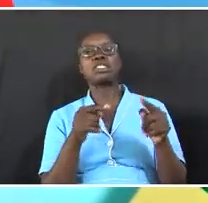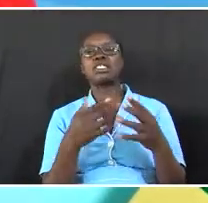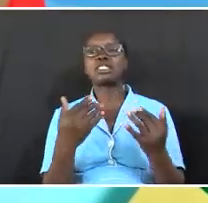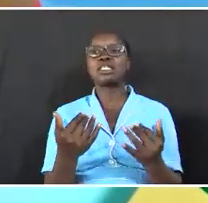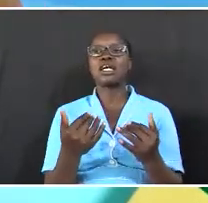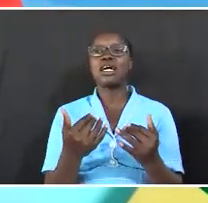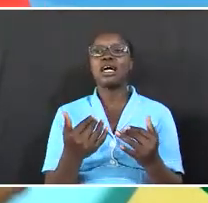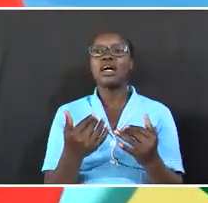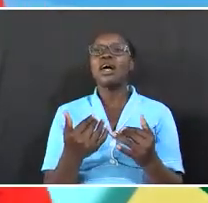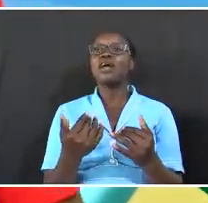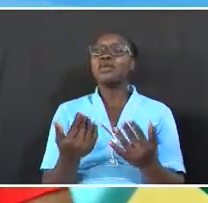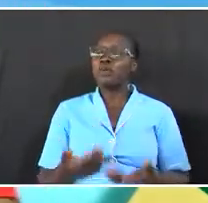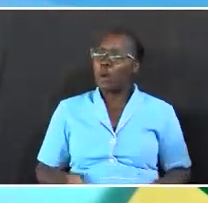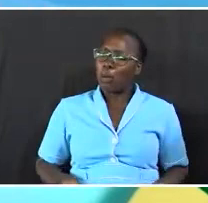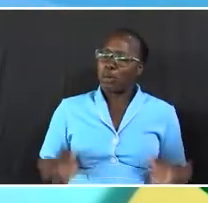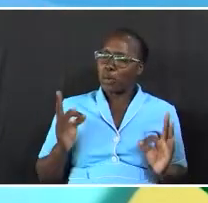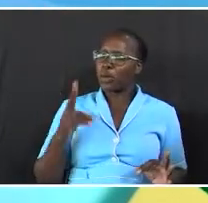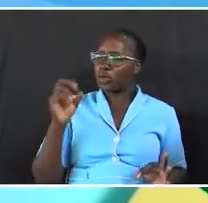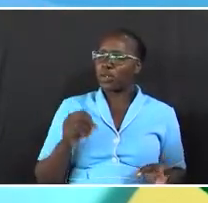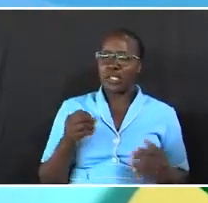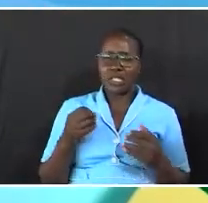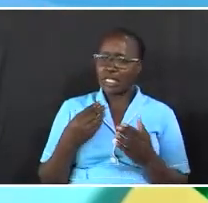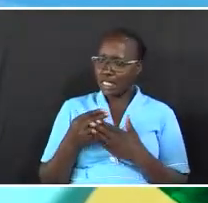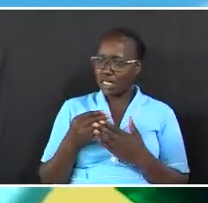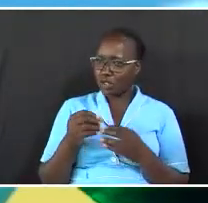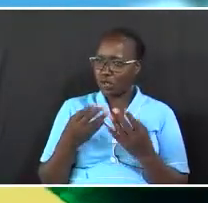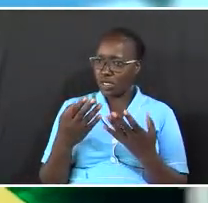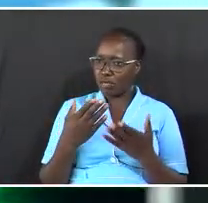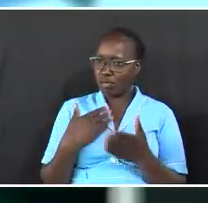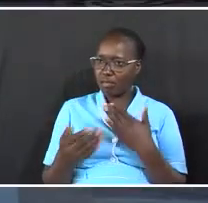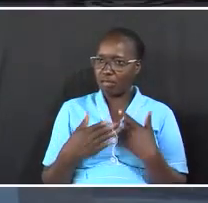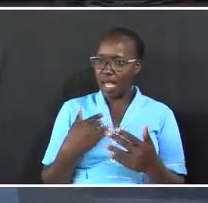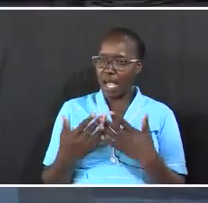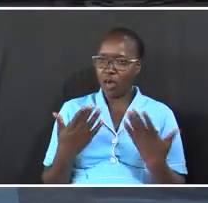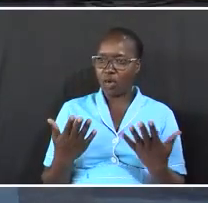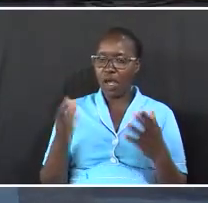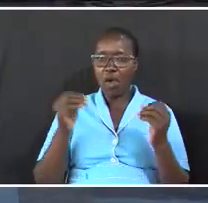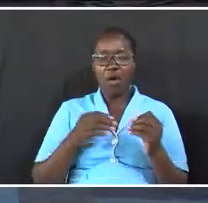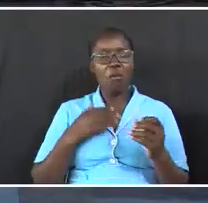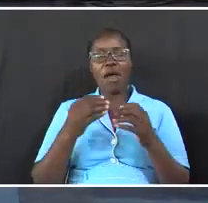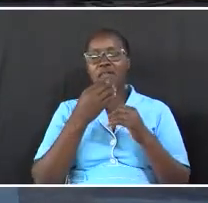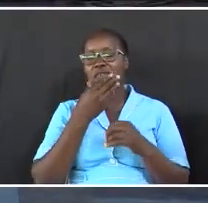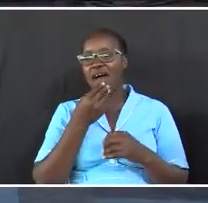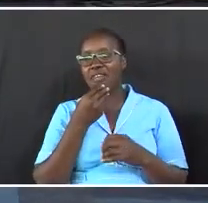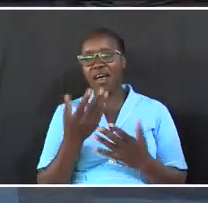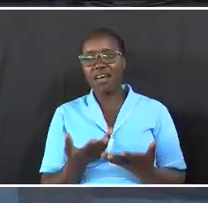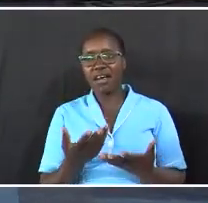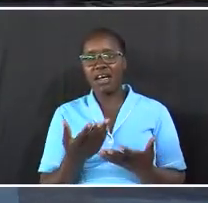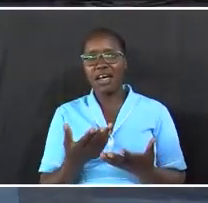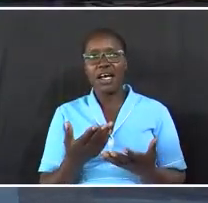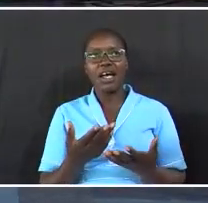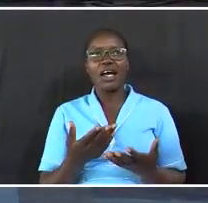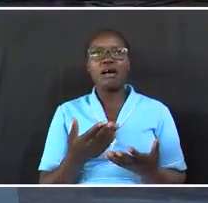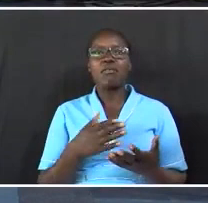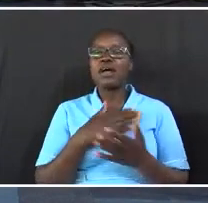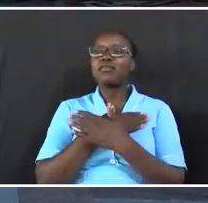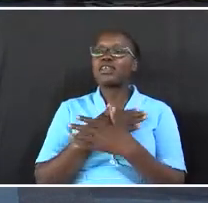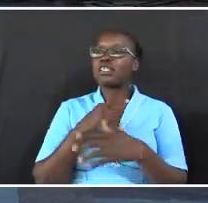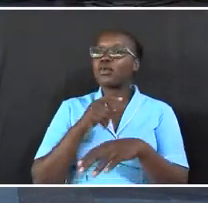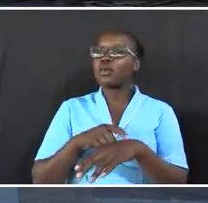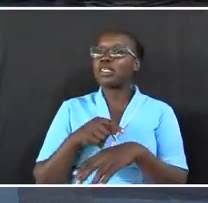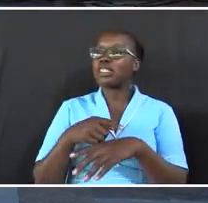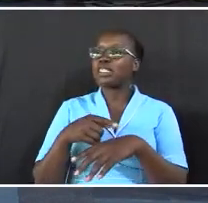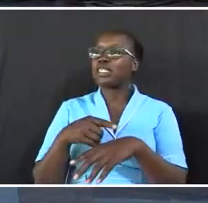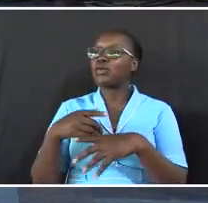you don't even have 20 bob to give them. Oh, my father. My friend used to tell me, one time we went to